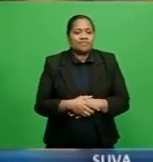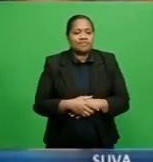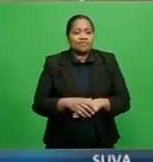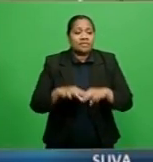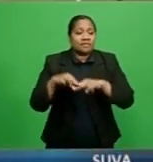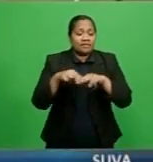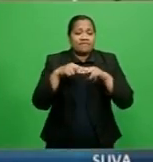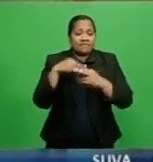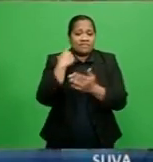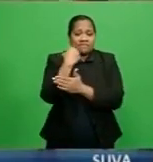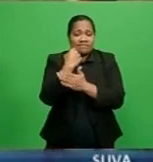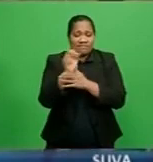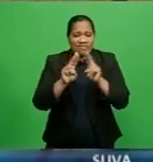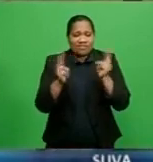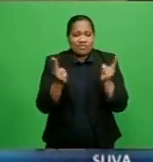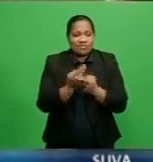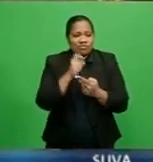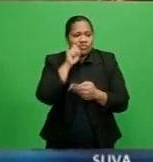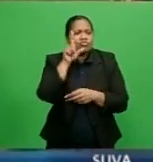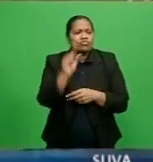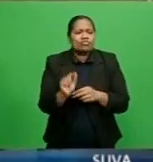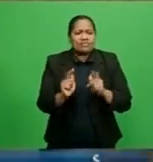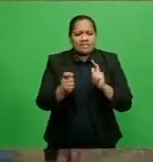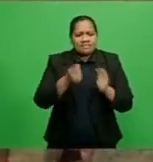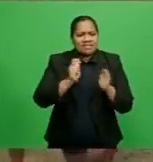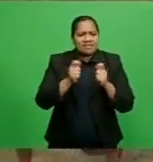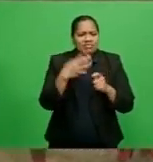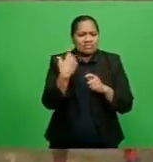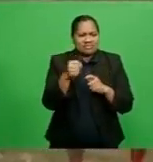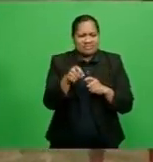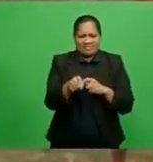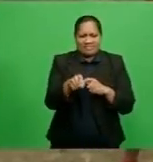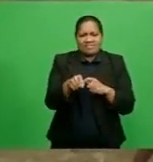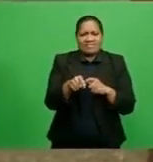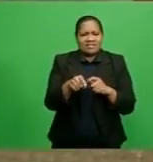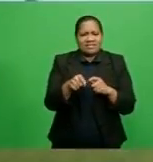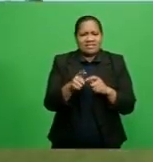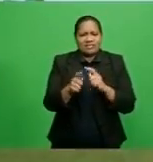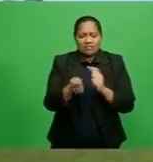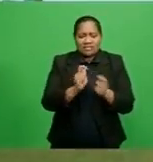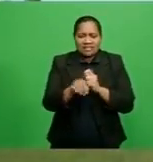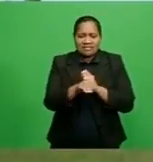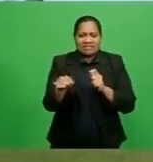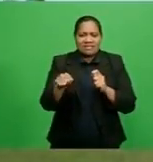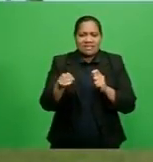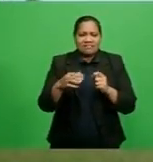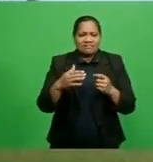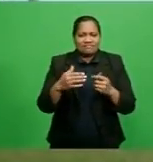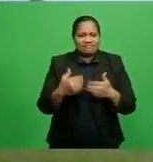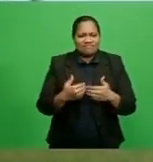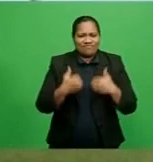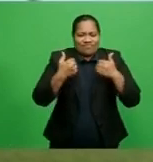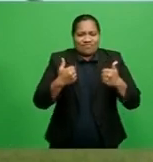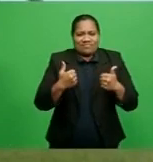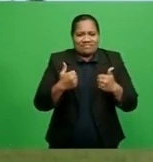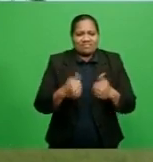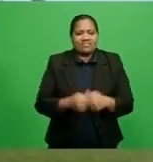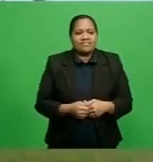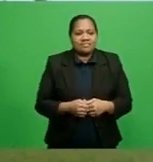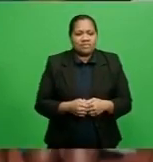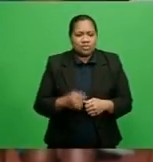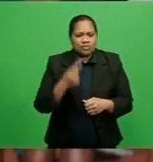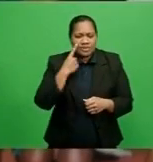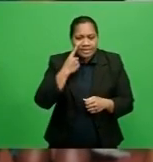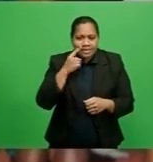Rugby Union will be conducting tests to set a benchmark on the players' fitness level. It's good that we've brought the boys in. We see where they are at,